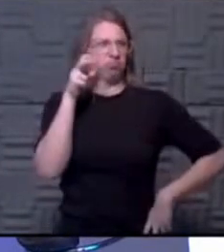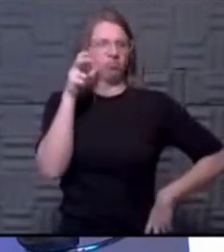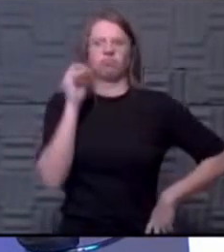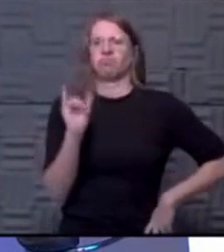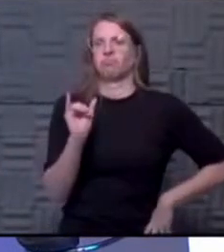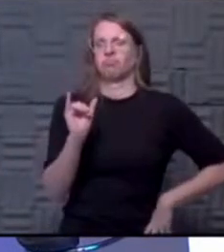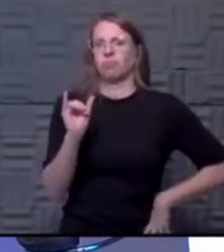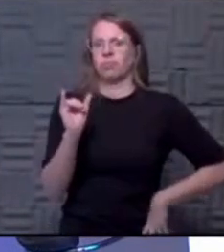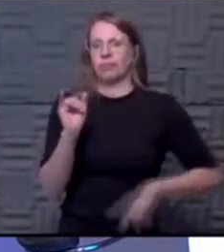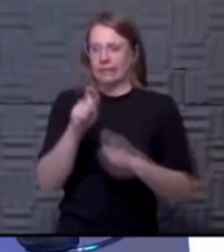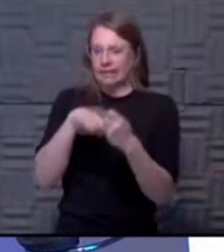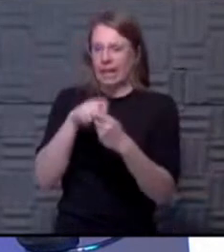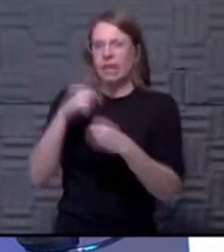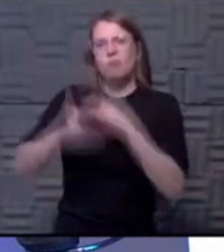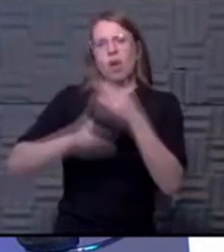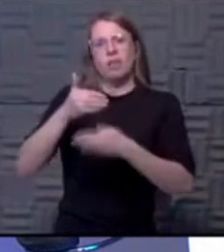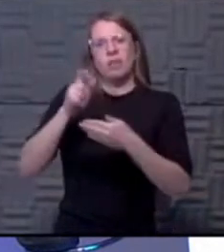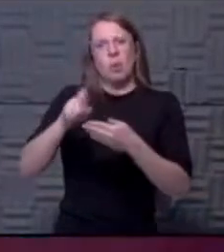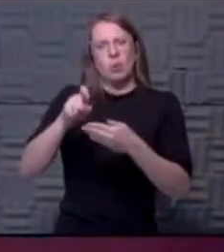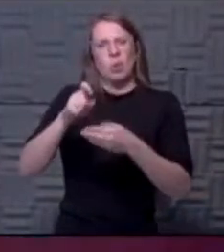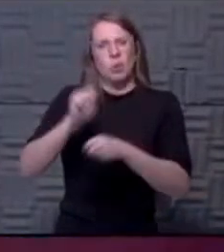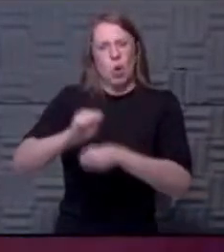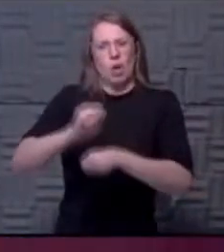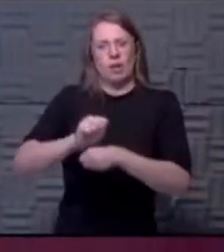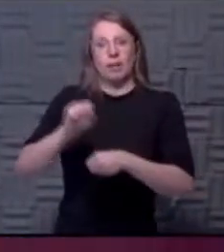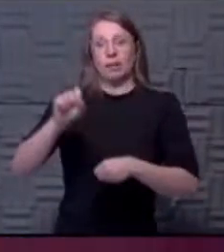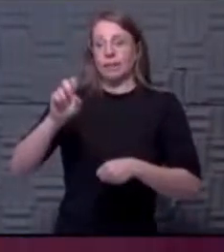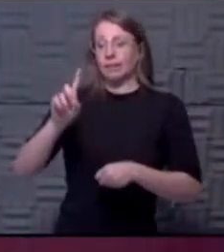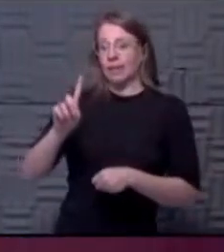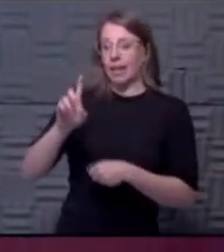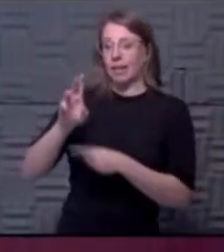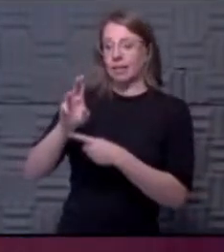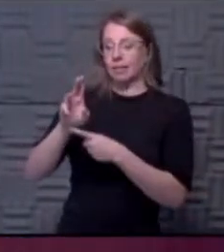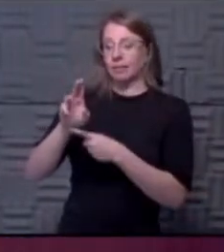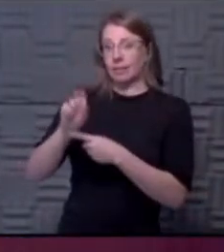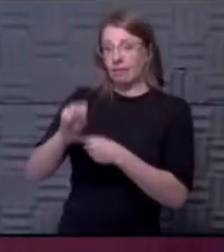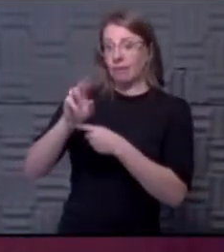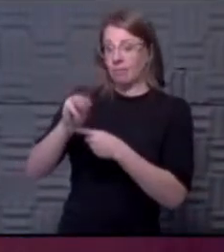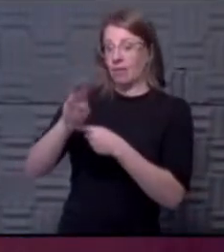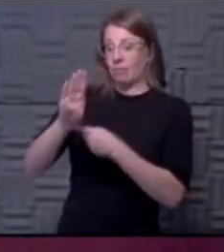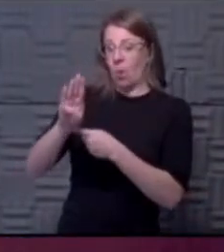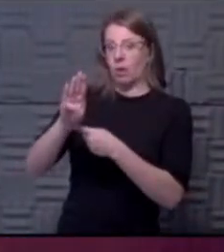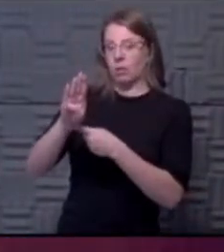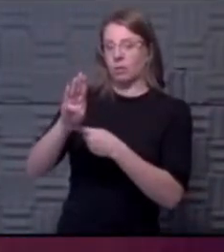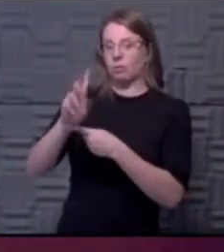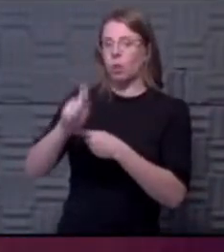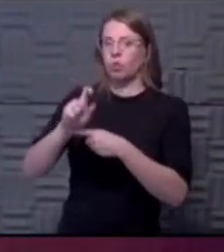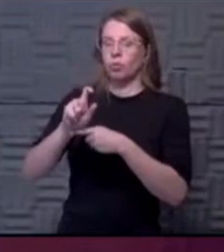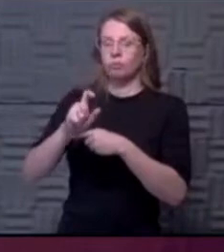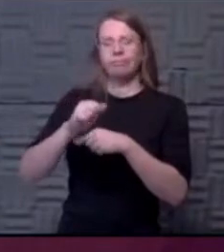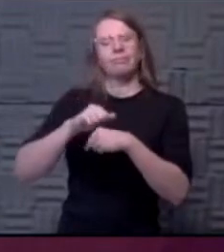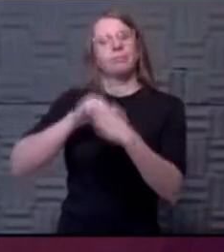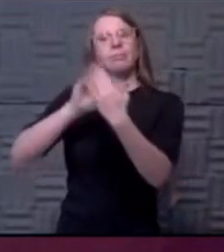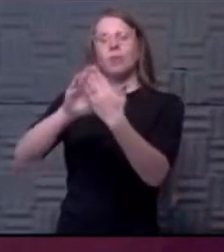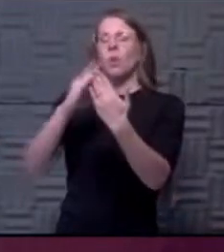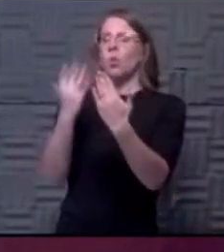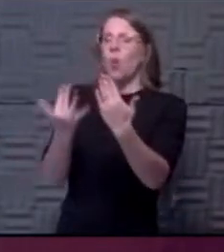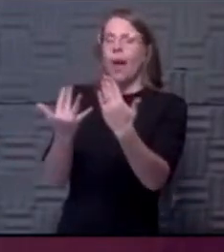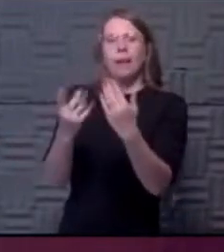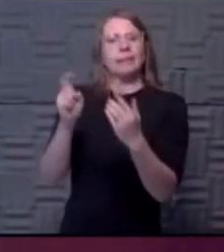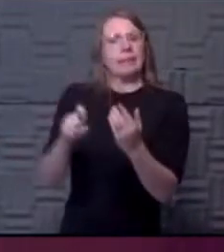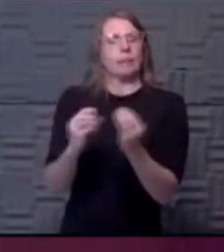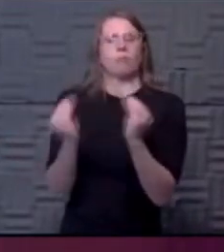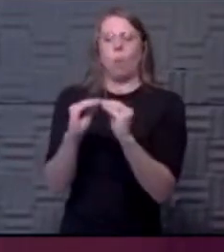exactly as the process is supposed to work. Yeah. The Data Safety Monitoring Board is supposed to step up and say, hang on a second, we need the complete picture. And it sounds like that's